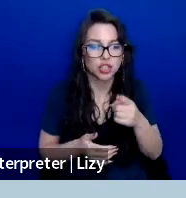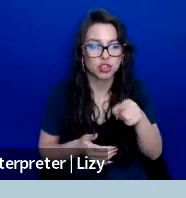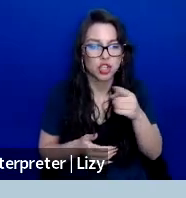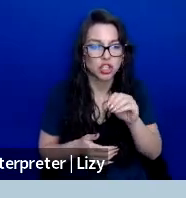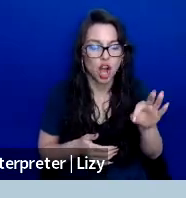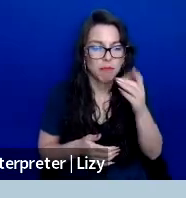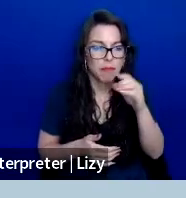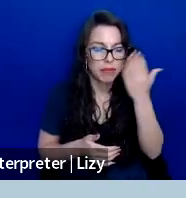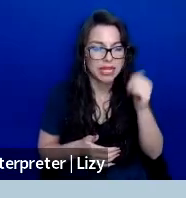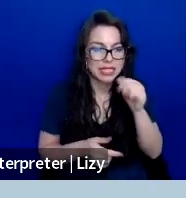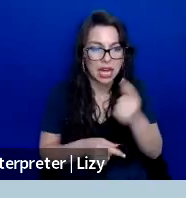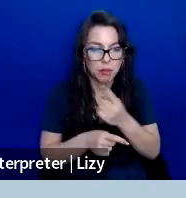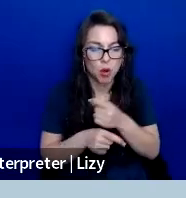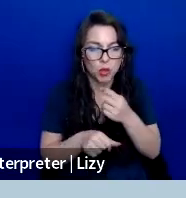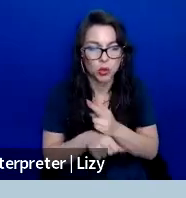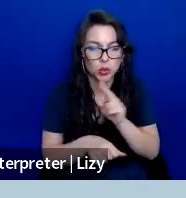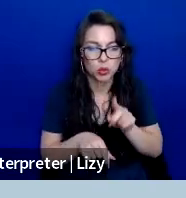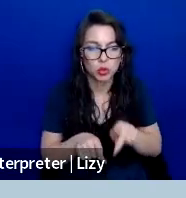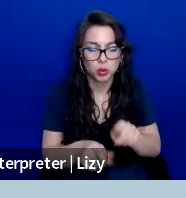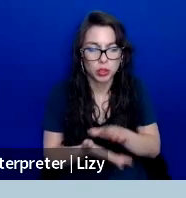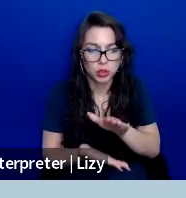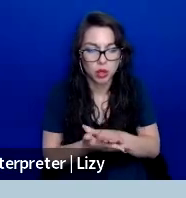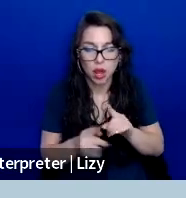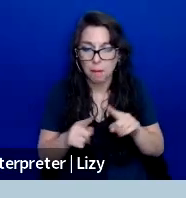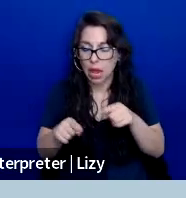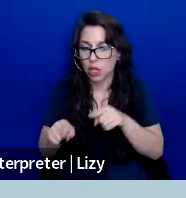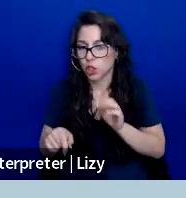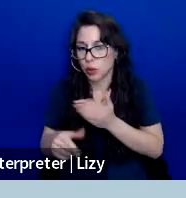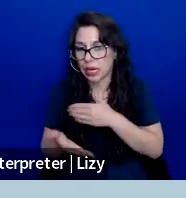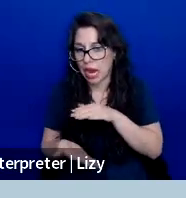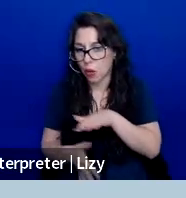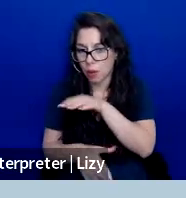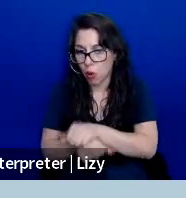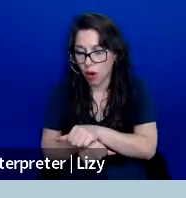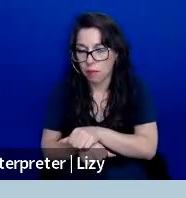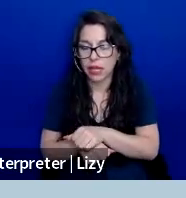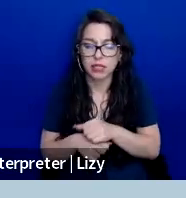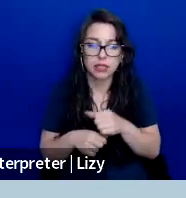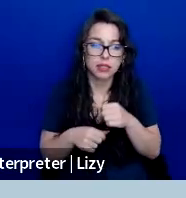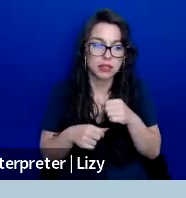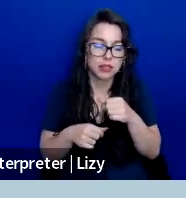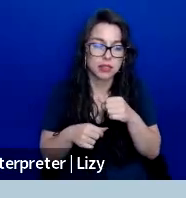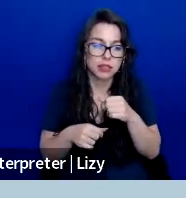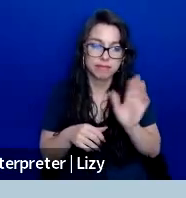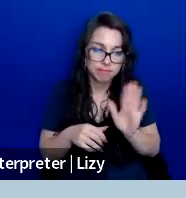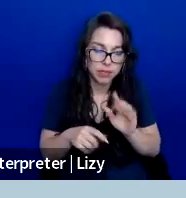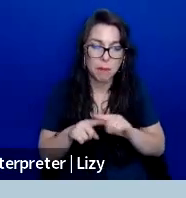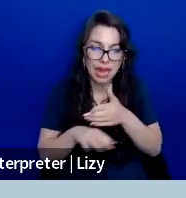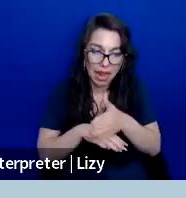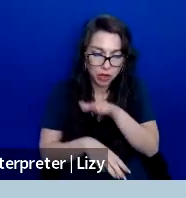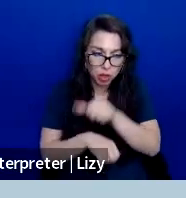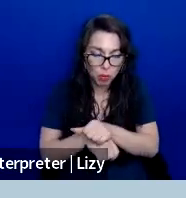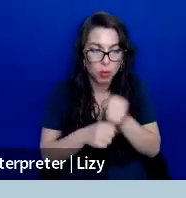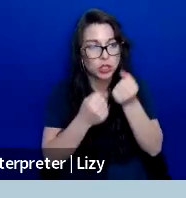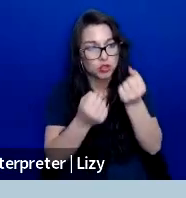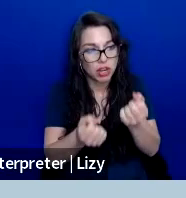But it's fine with me on the way out of our appointment, down to our van, and driving back. Then once we get into